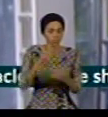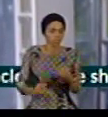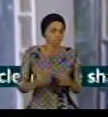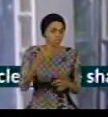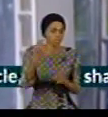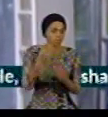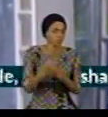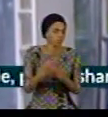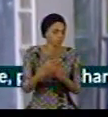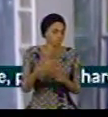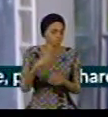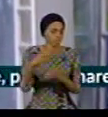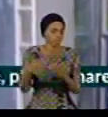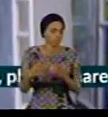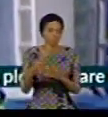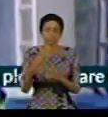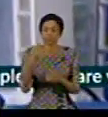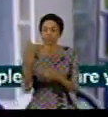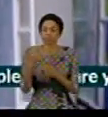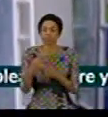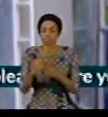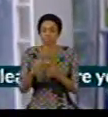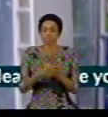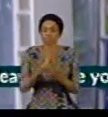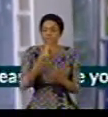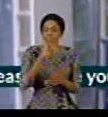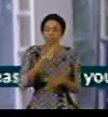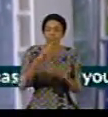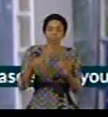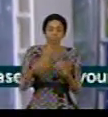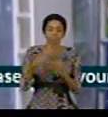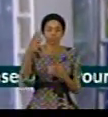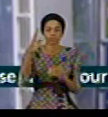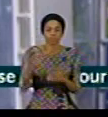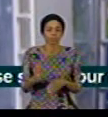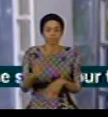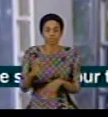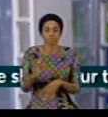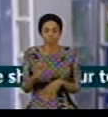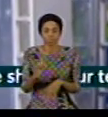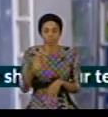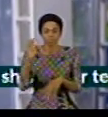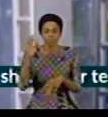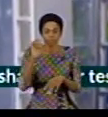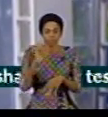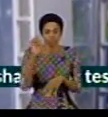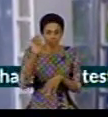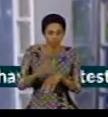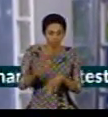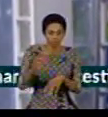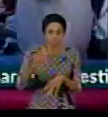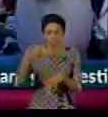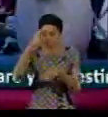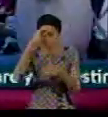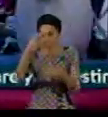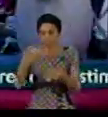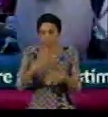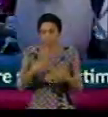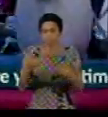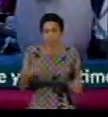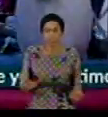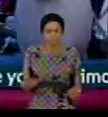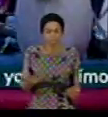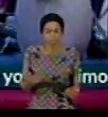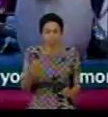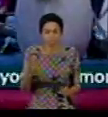same that time the Lord visited me my leg now has no problem not for Jesus you can see him there is no there is no noise